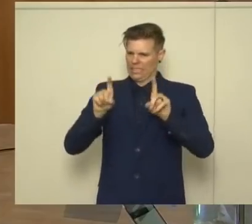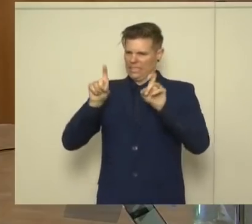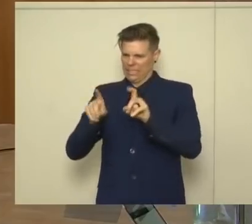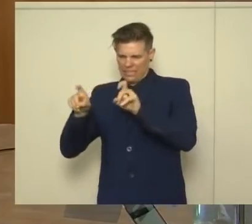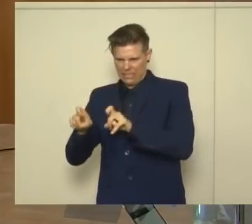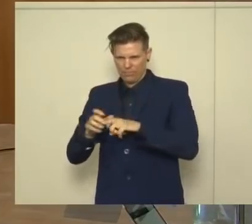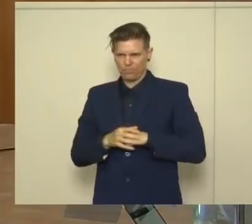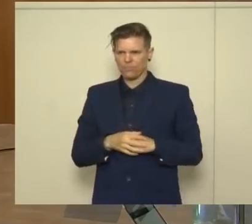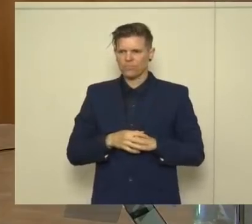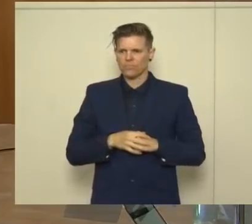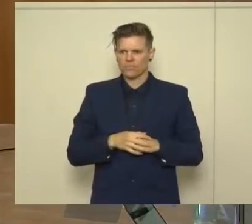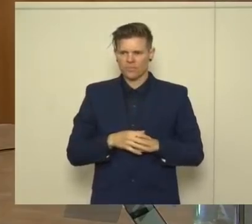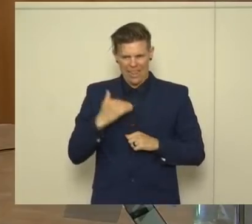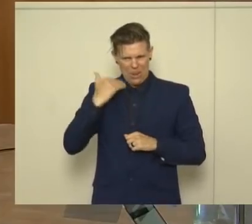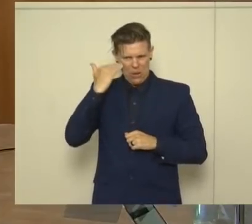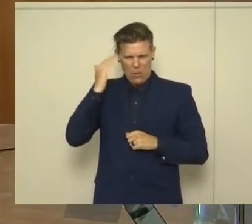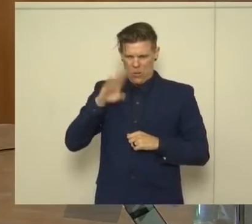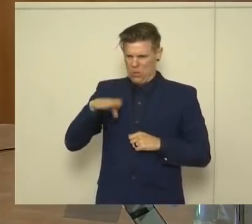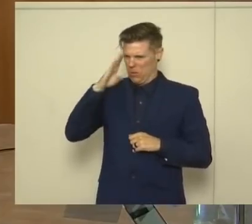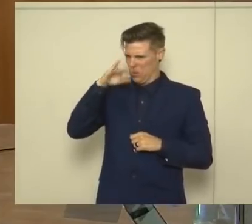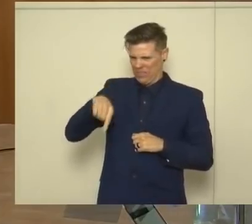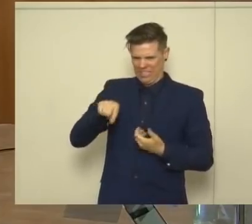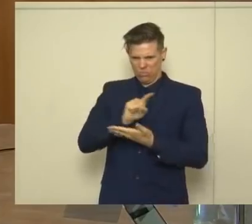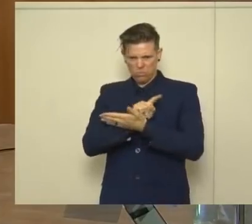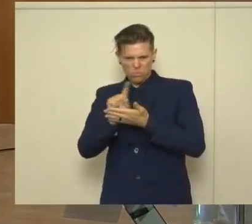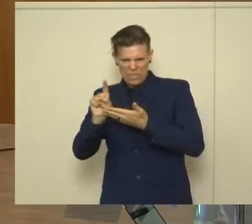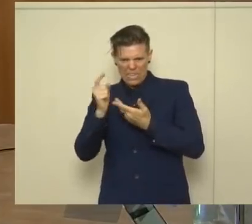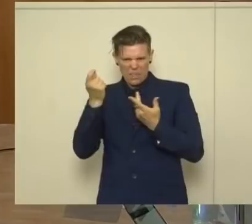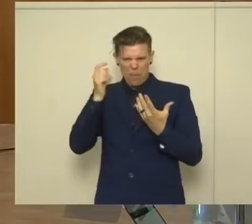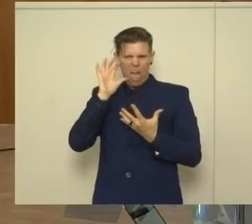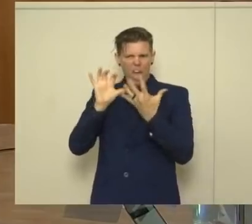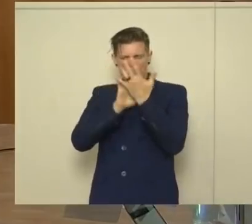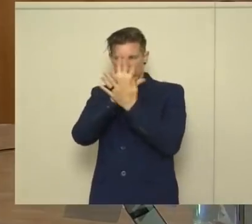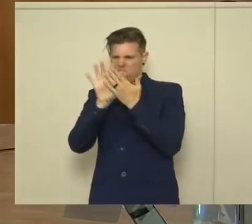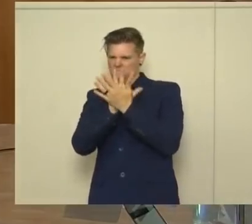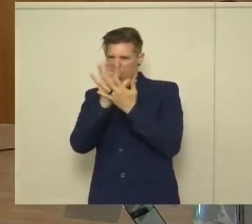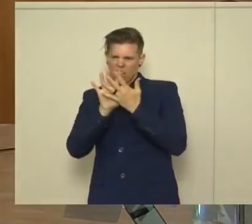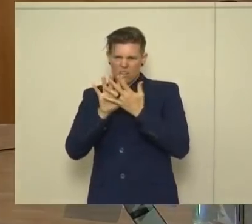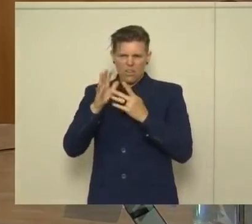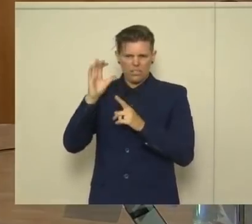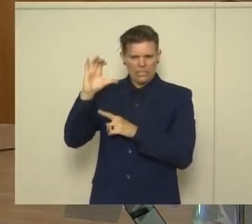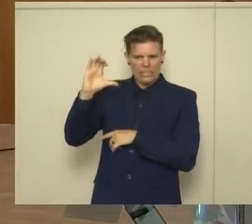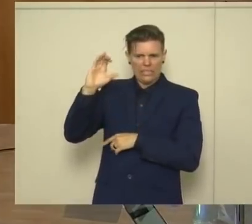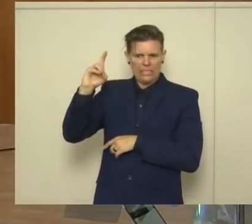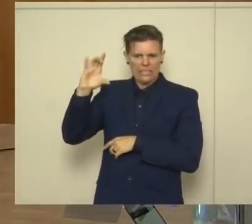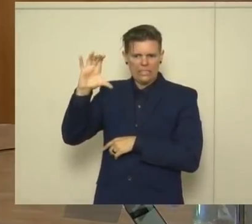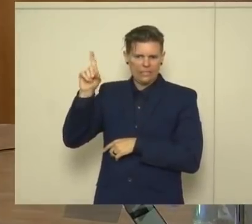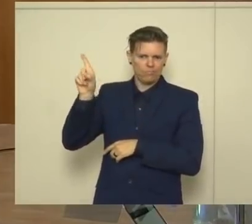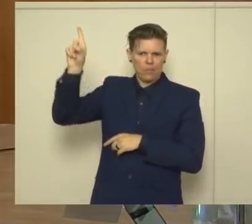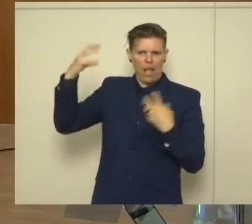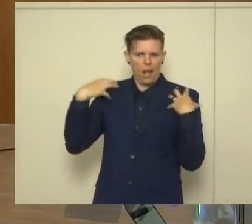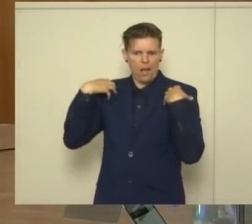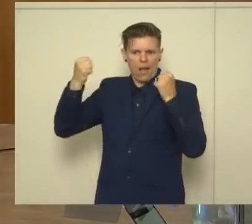confusion this week with CDC recommendations. Initially, them saying, okay, if